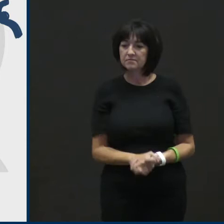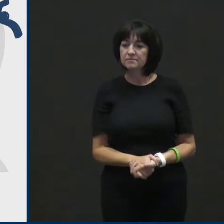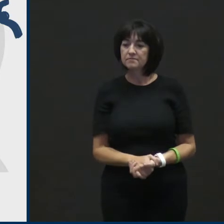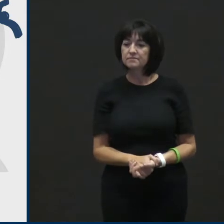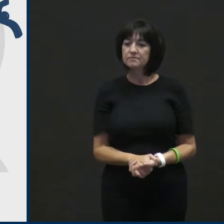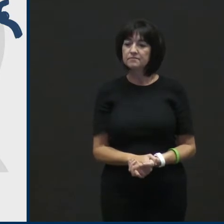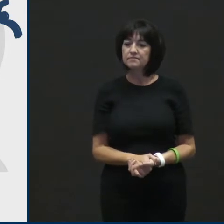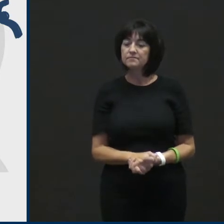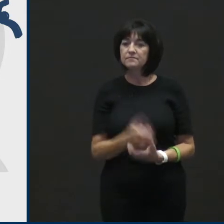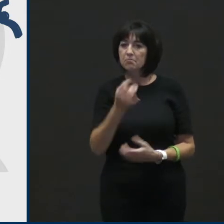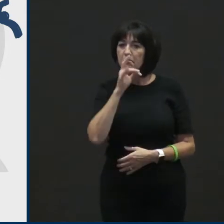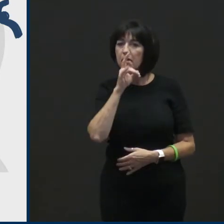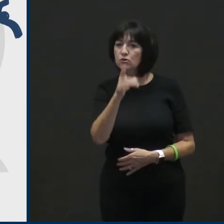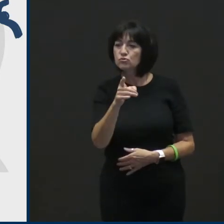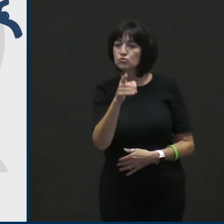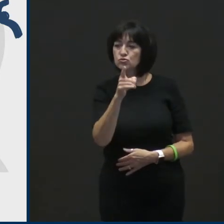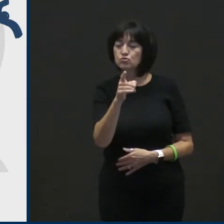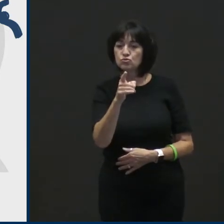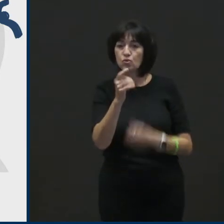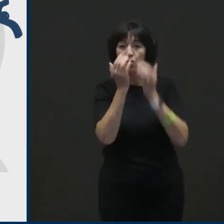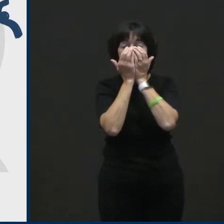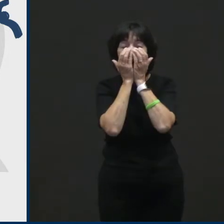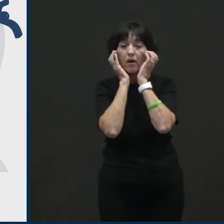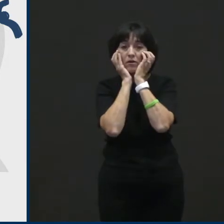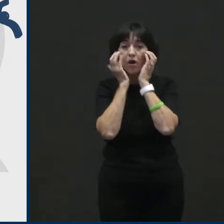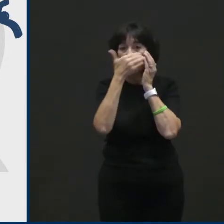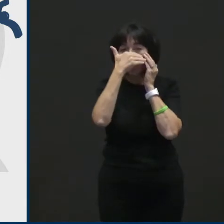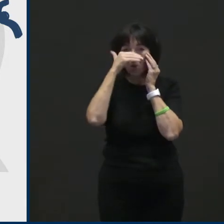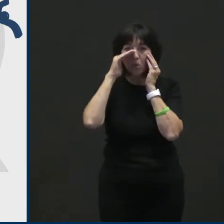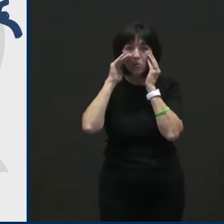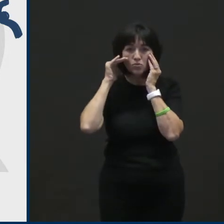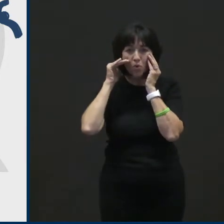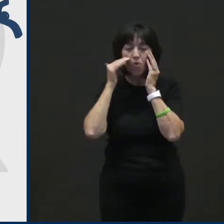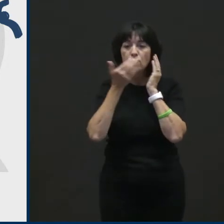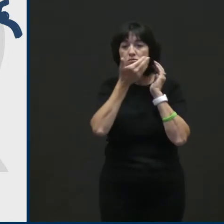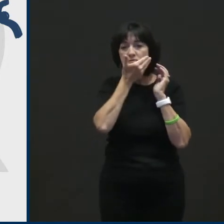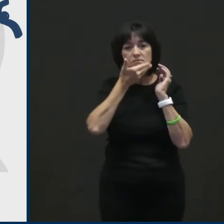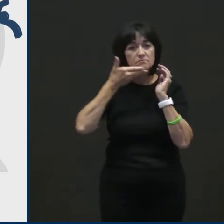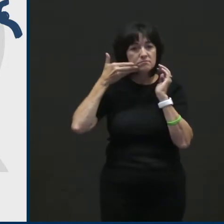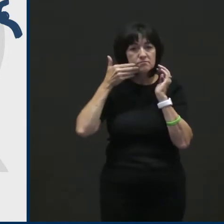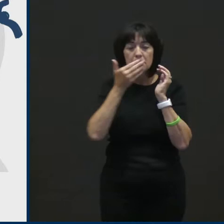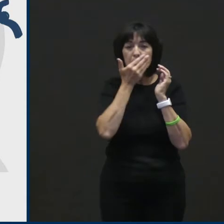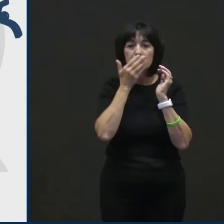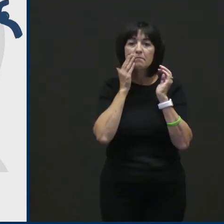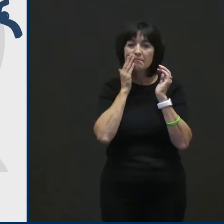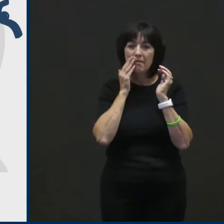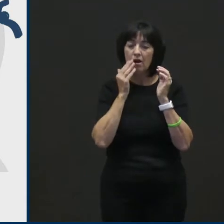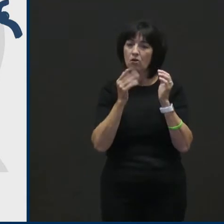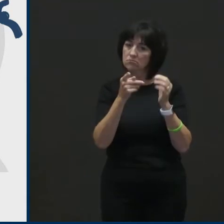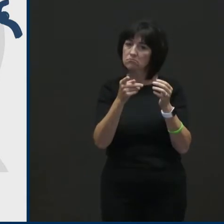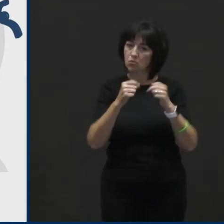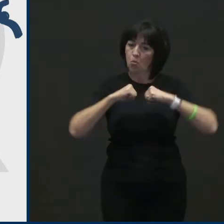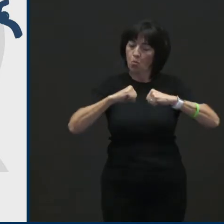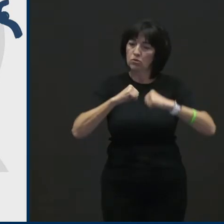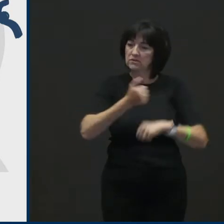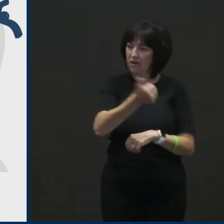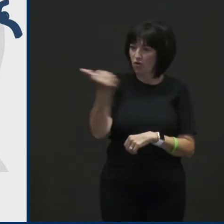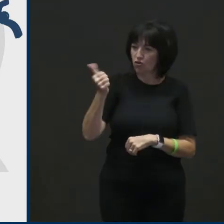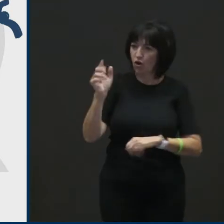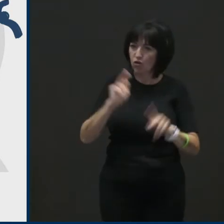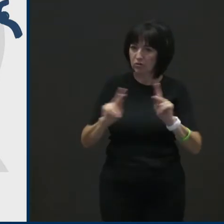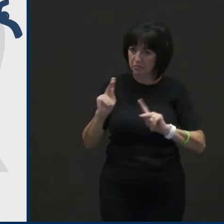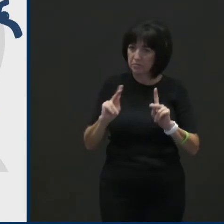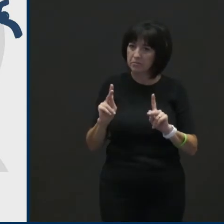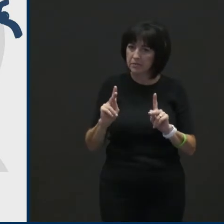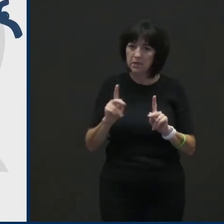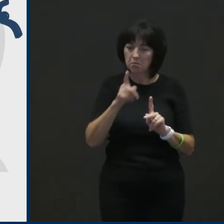Just make sure you cover your nose and your mouth and protect others from any virus that you